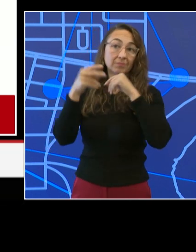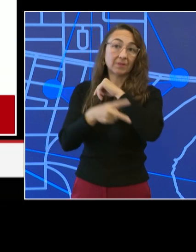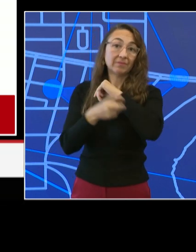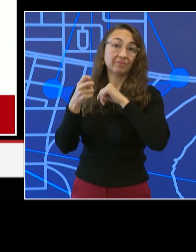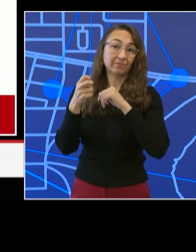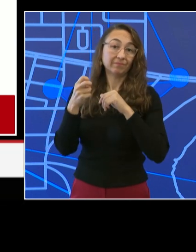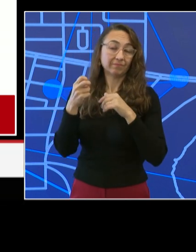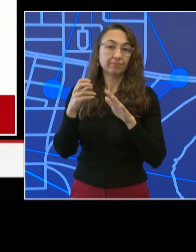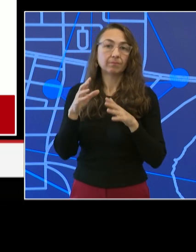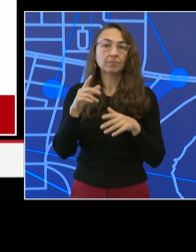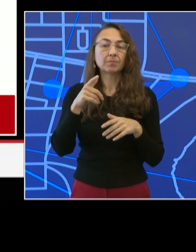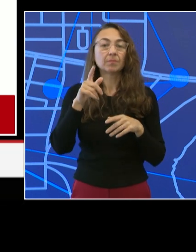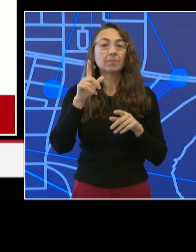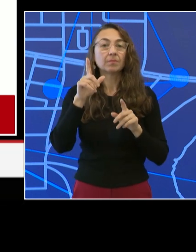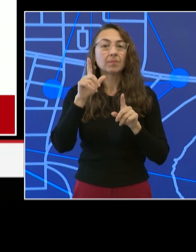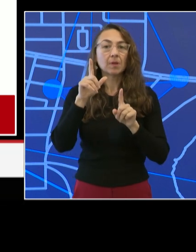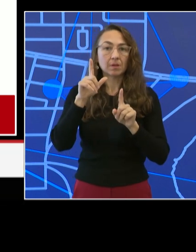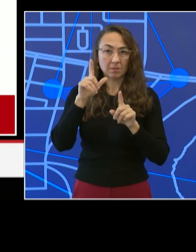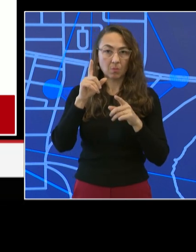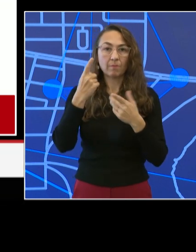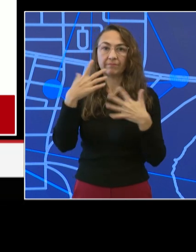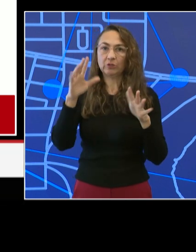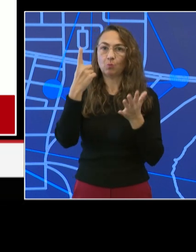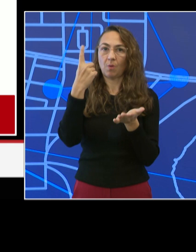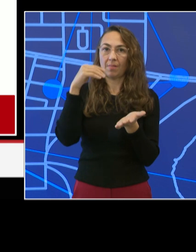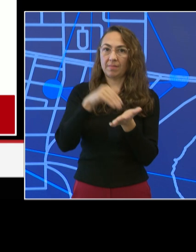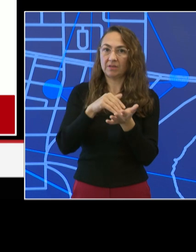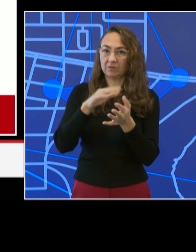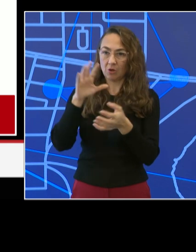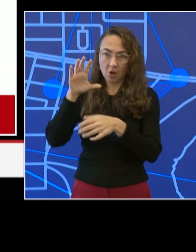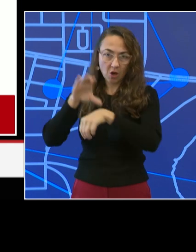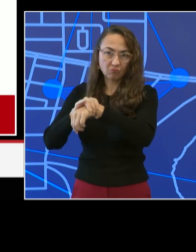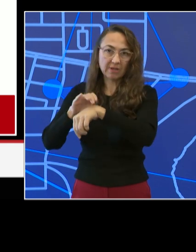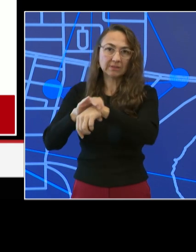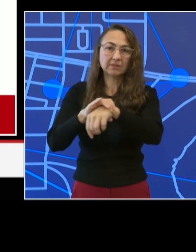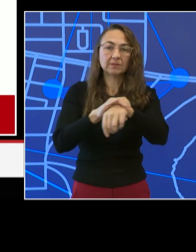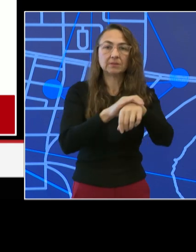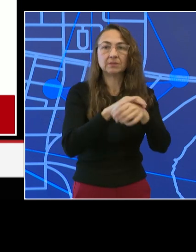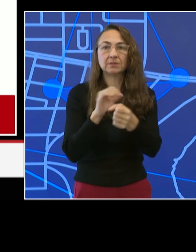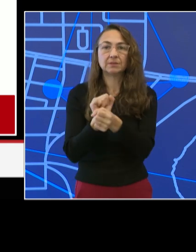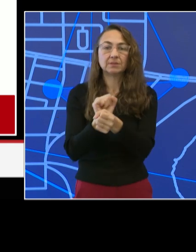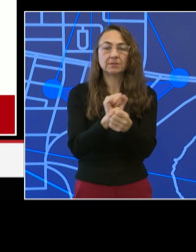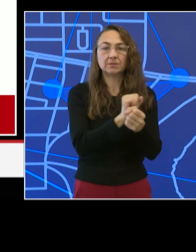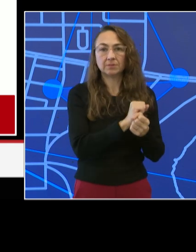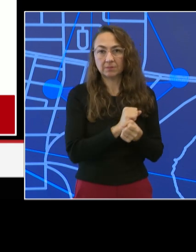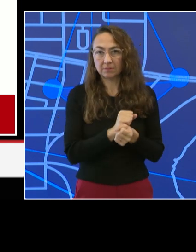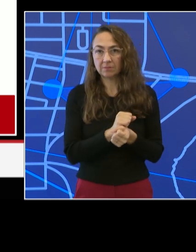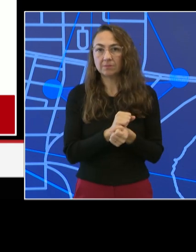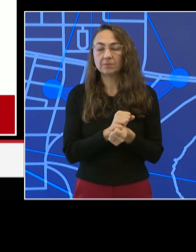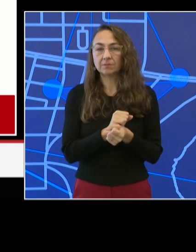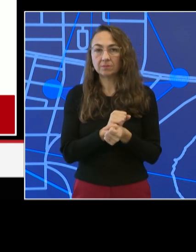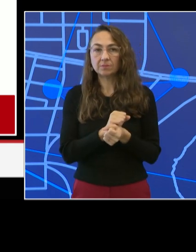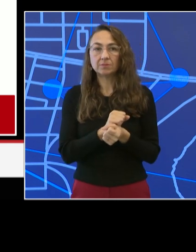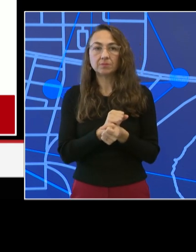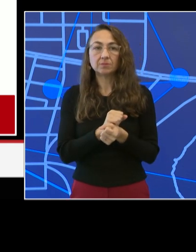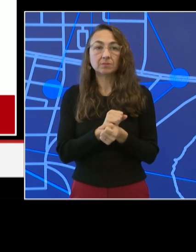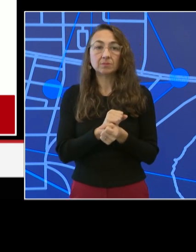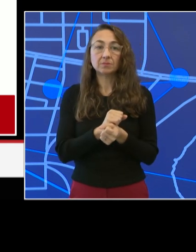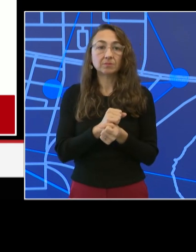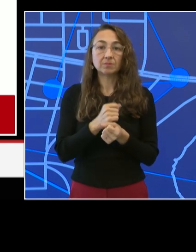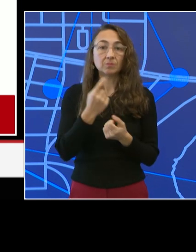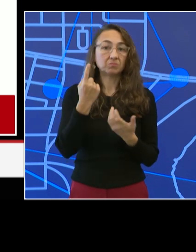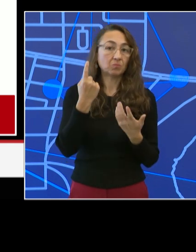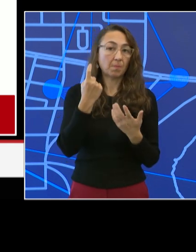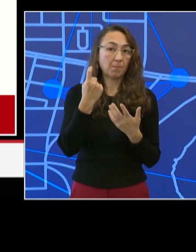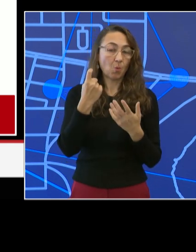in the theft space. And then the rebuttable presumption of pretrial detention. One of the things that the mayor has been